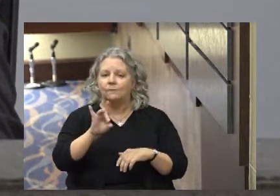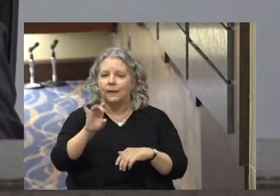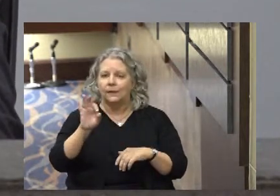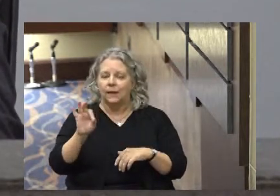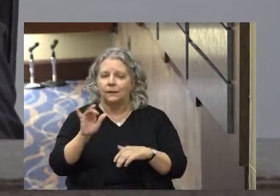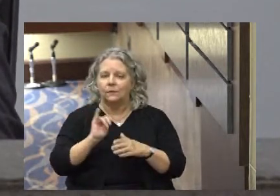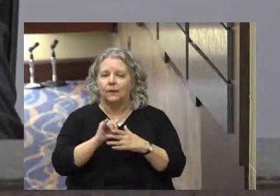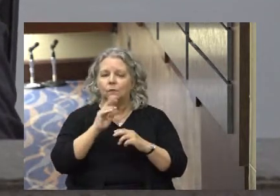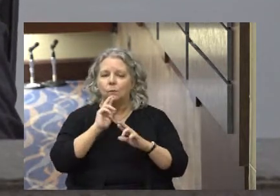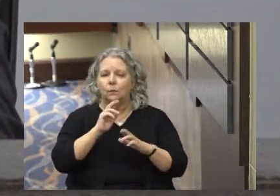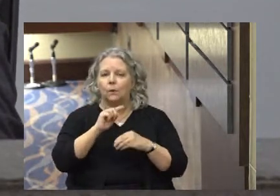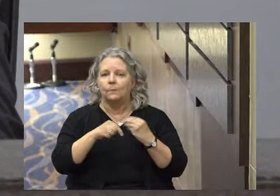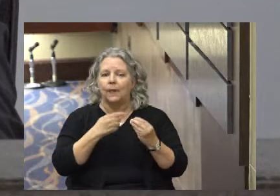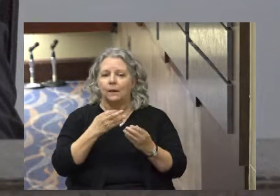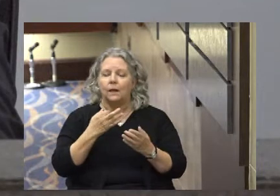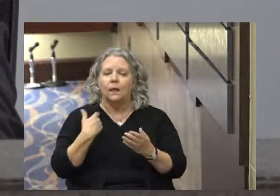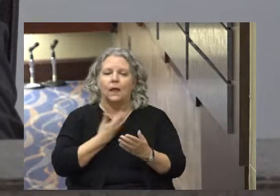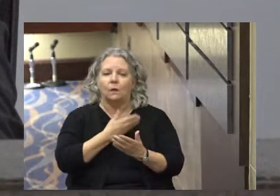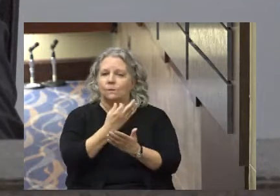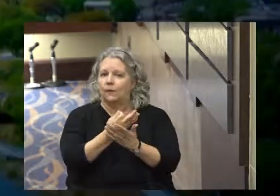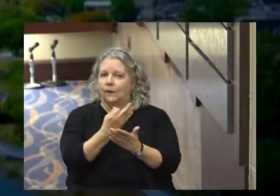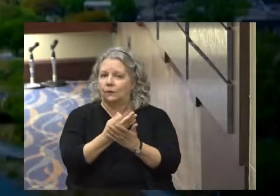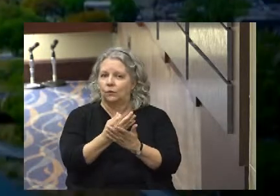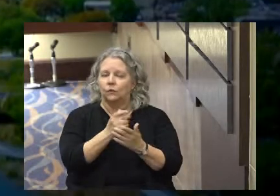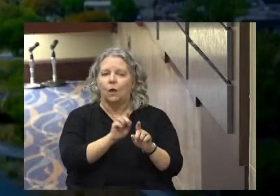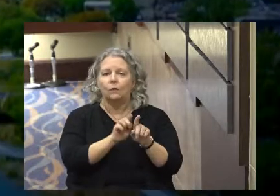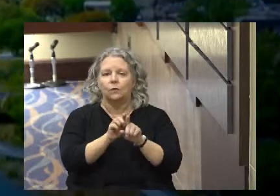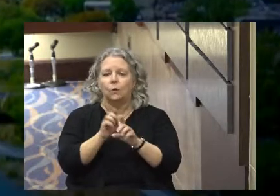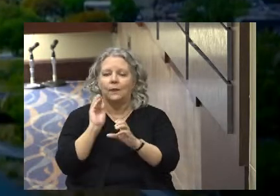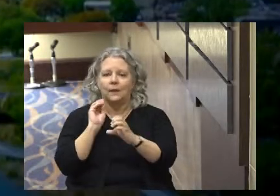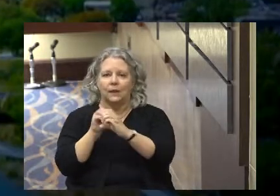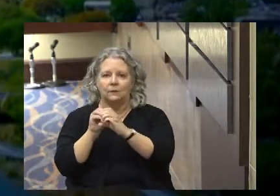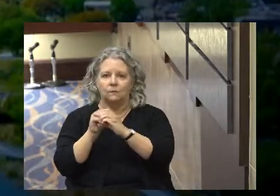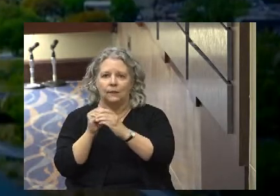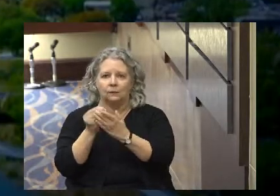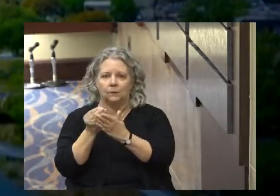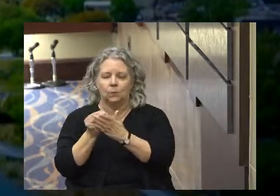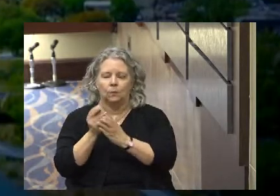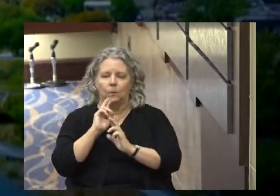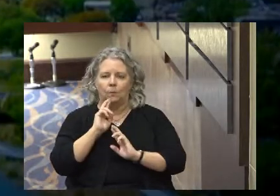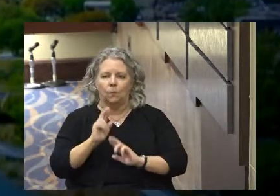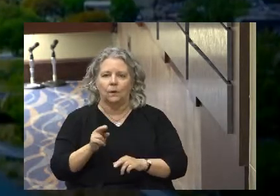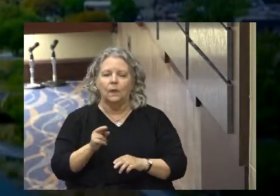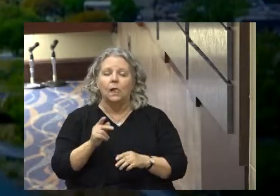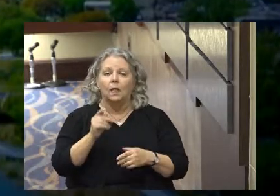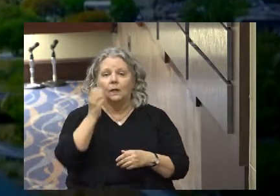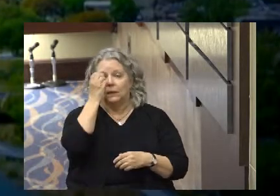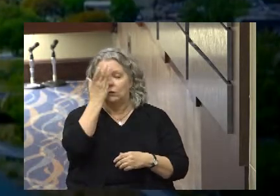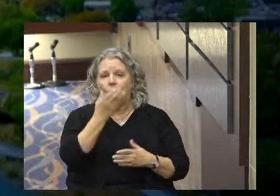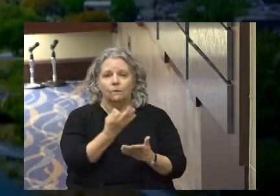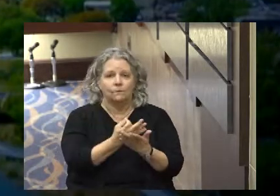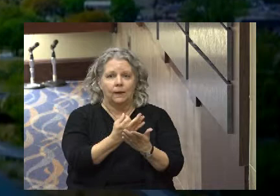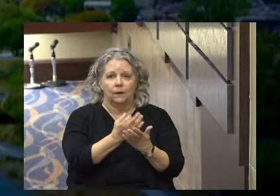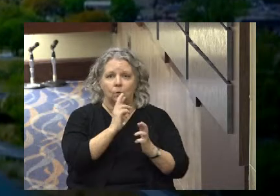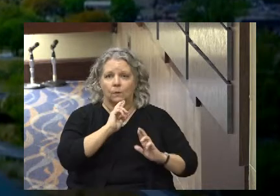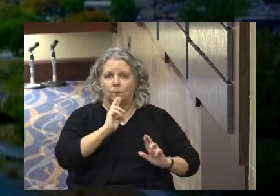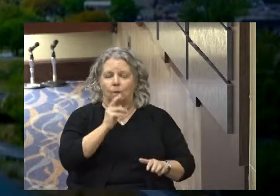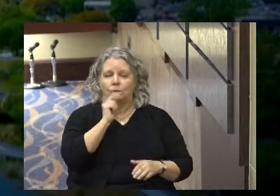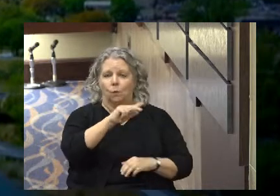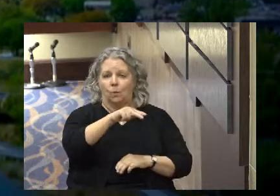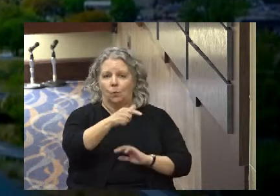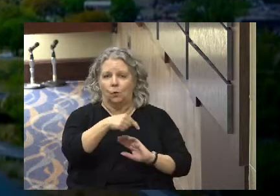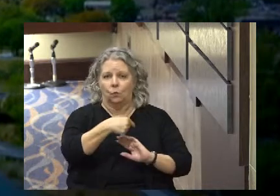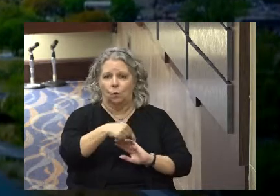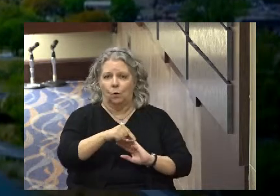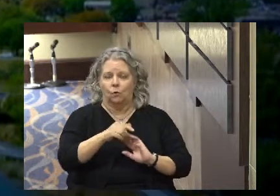quarter financials, as well as investment report. You'll note that the financial report for the third quarter